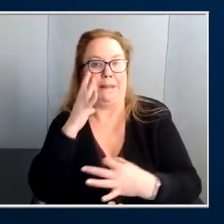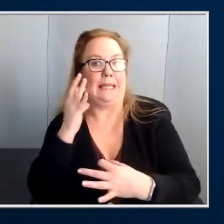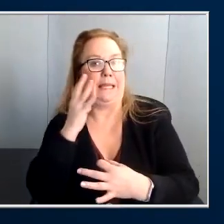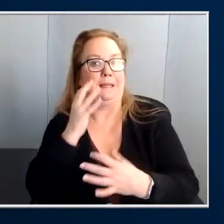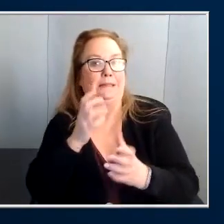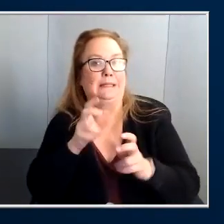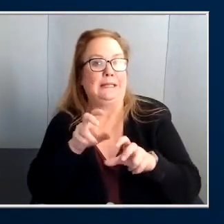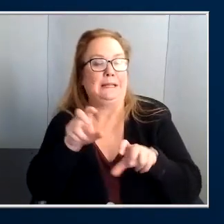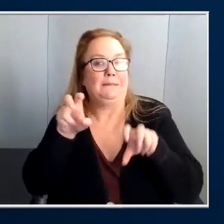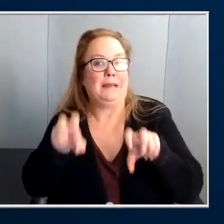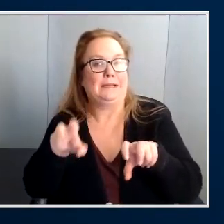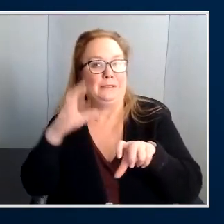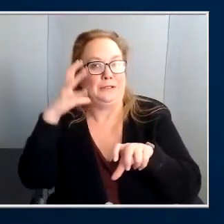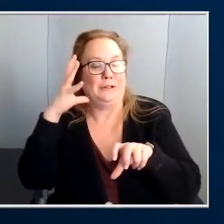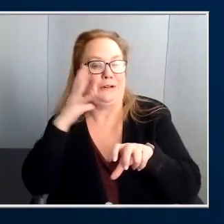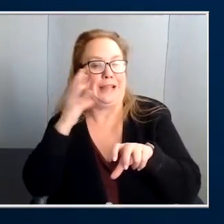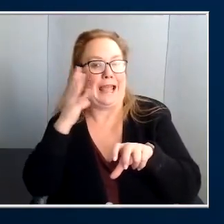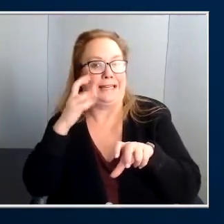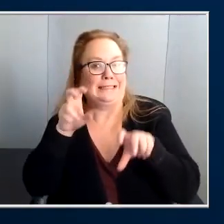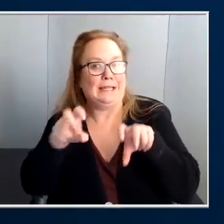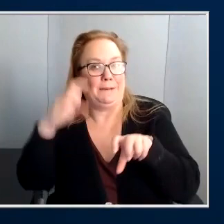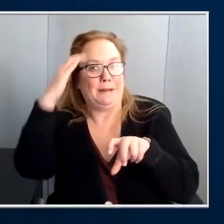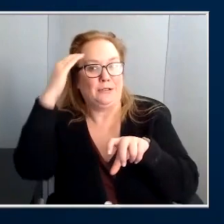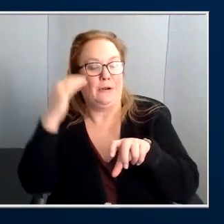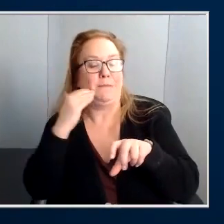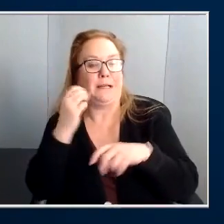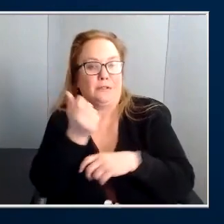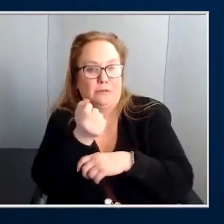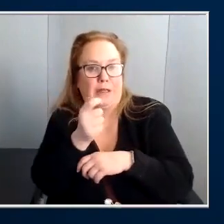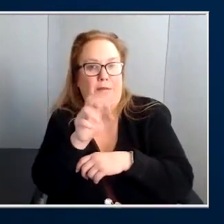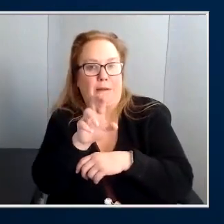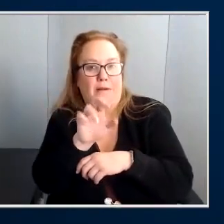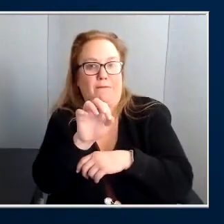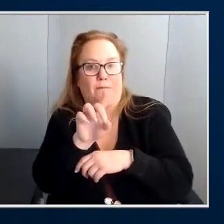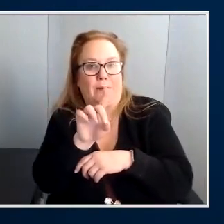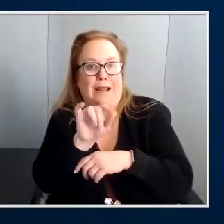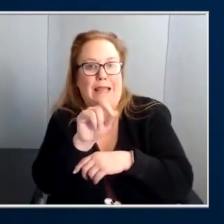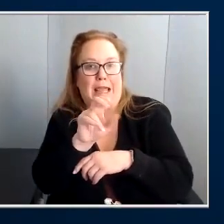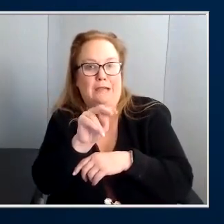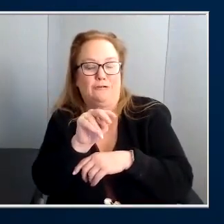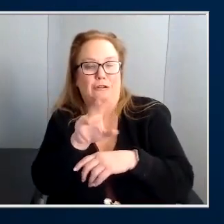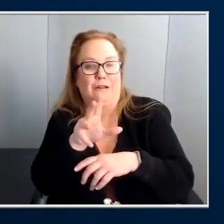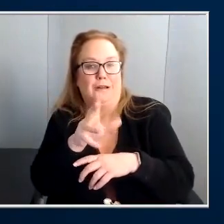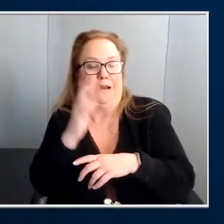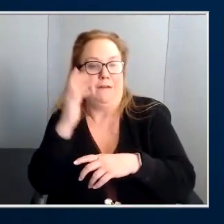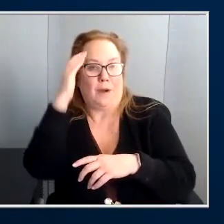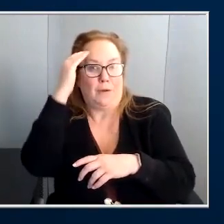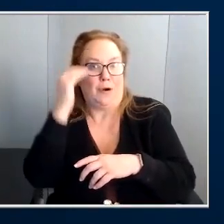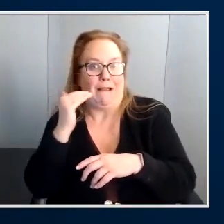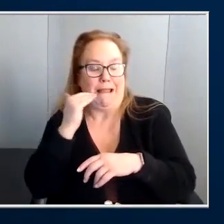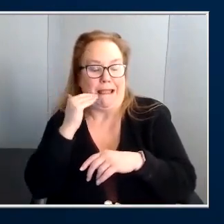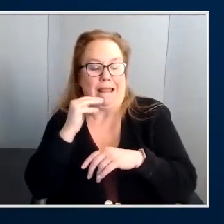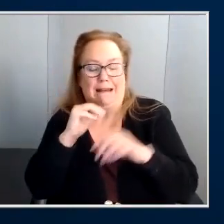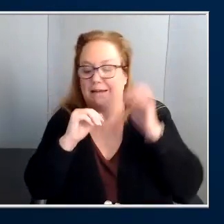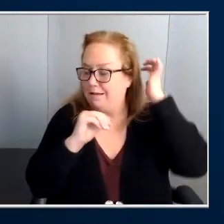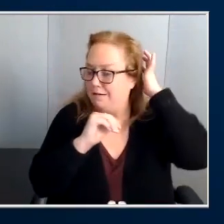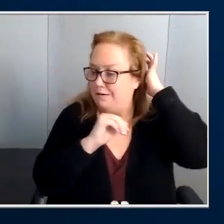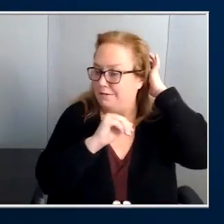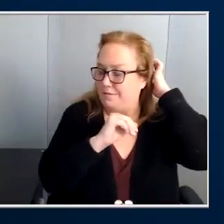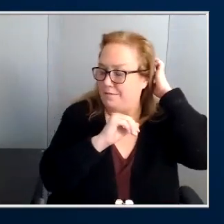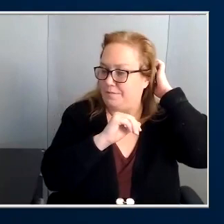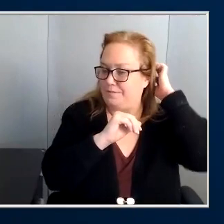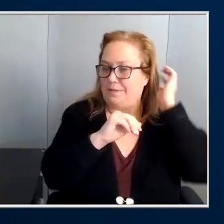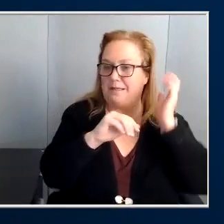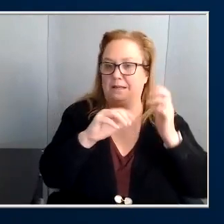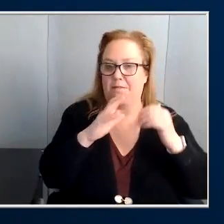there is a small added amount of radiation that comes out through their head, but that's above background,